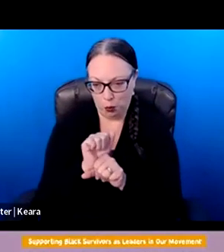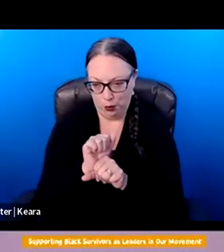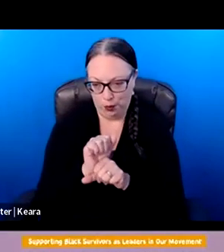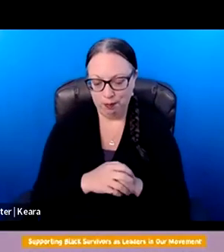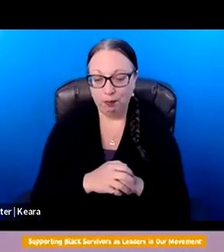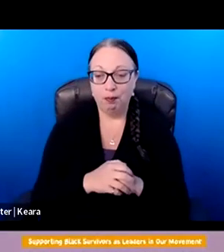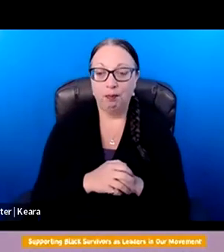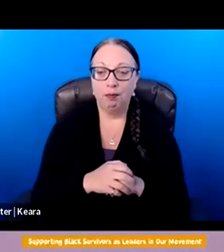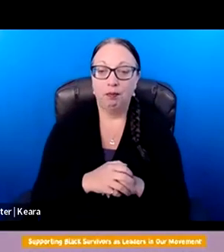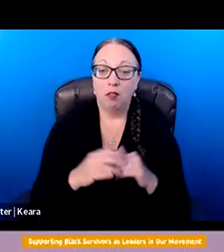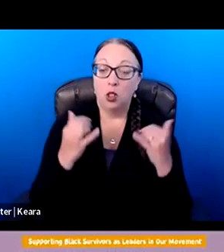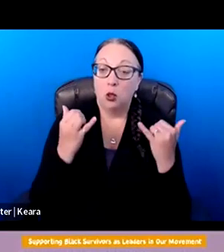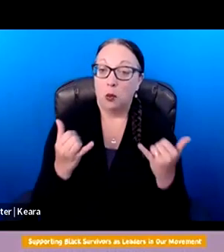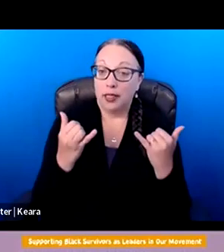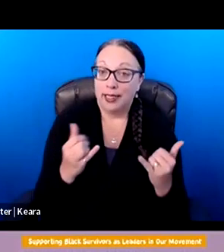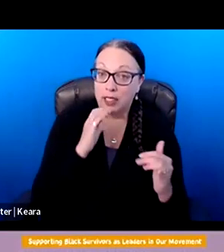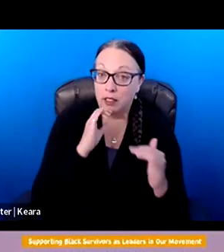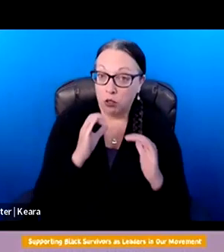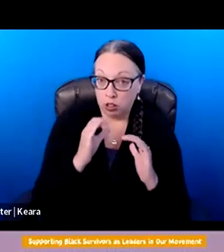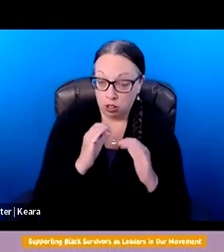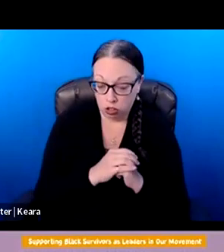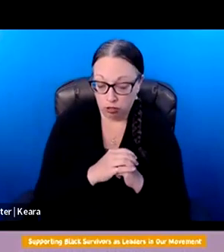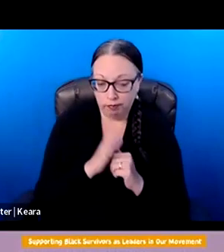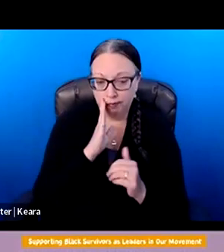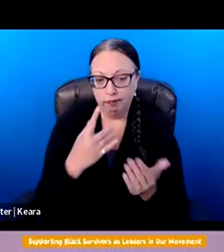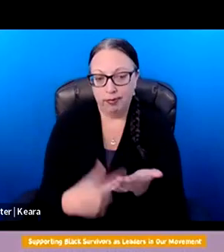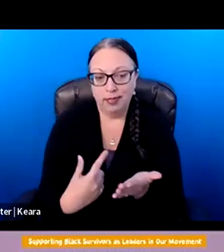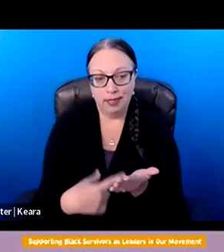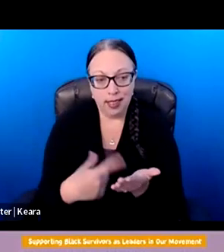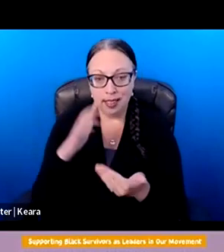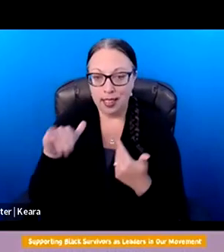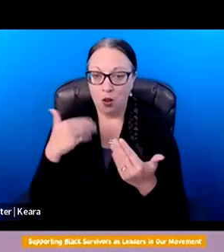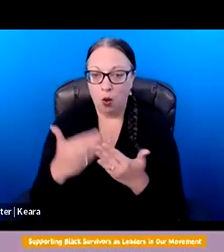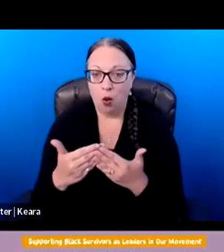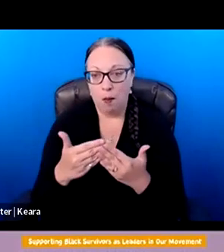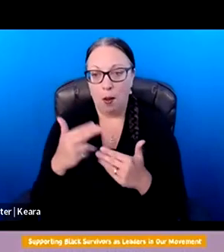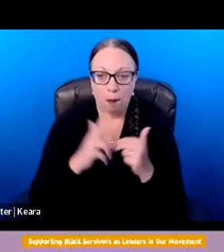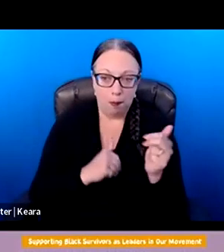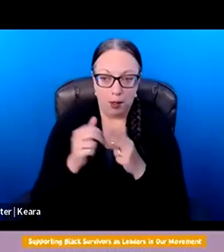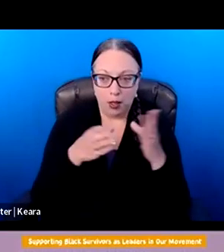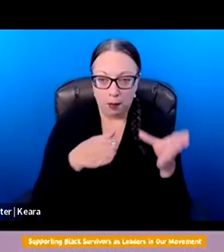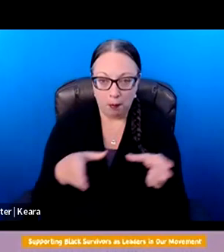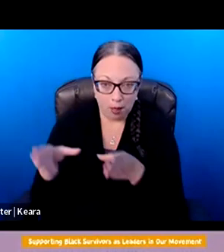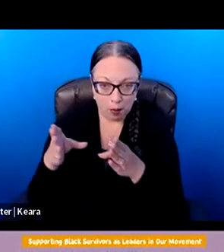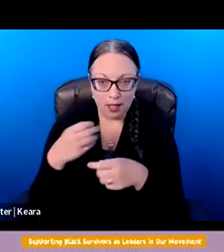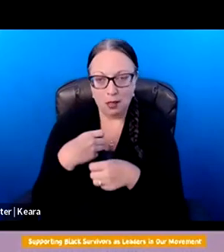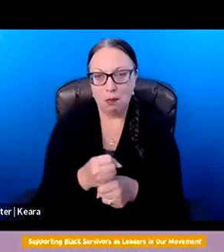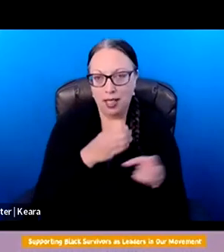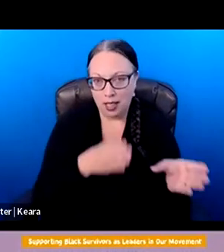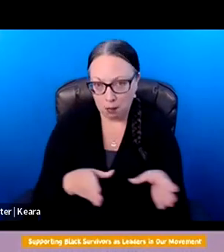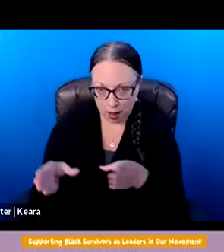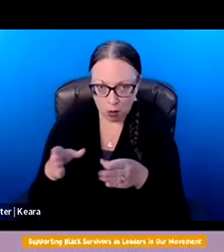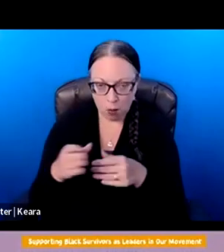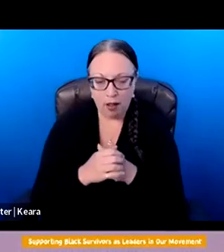Today's conversation, we'll really be talking through all about building pathways, creating pathways,